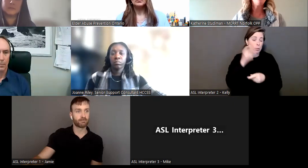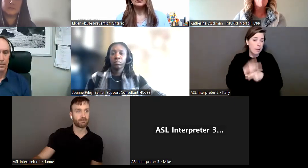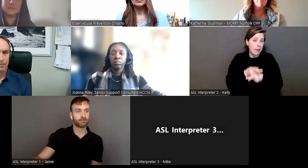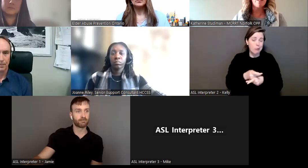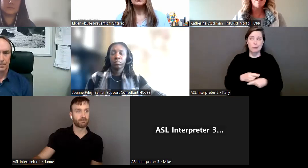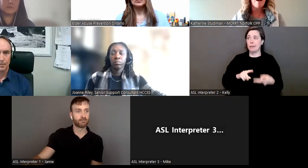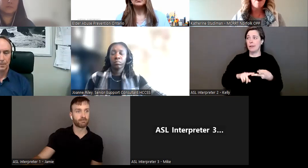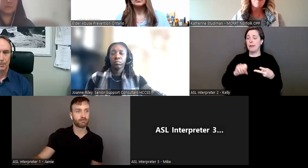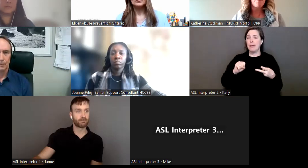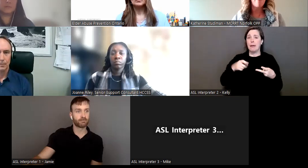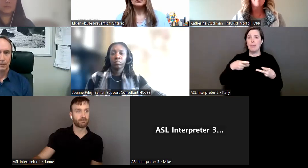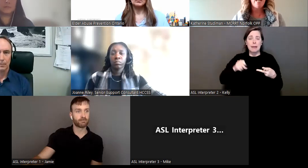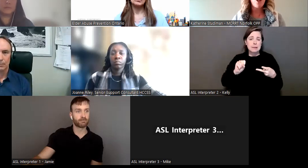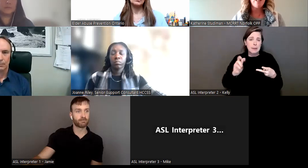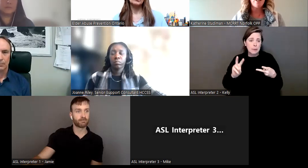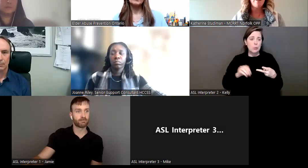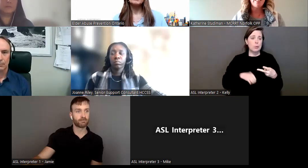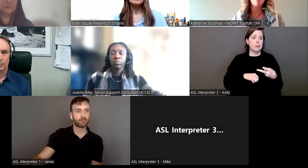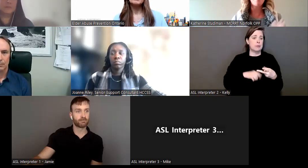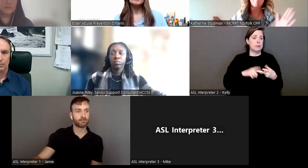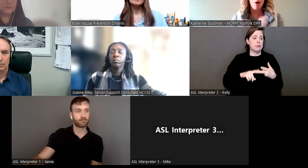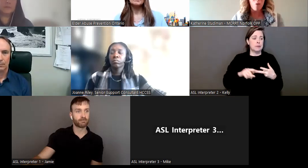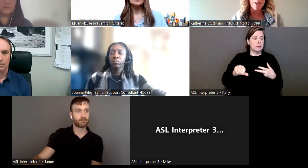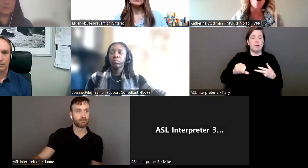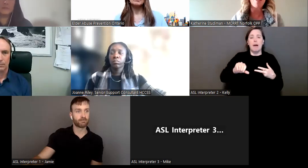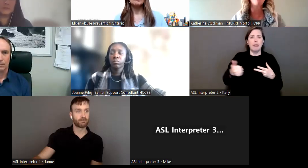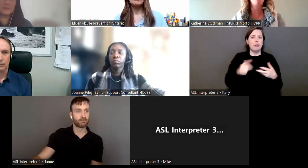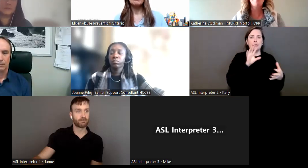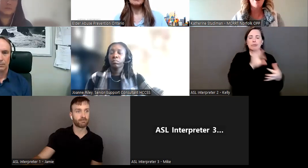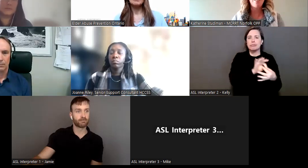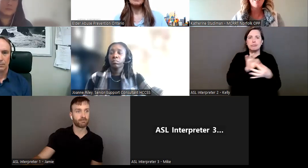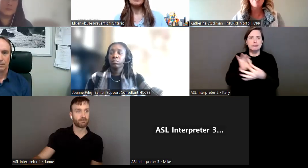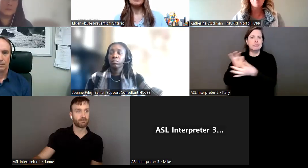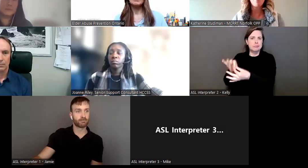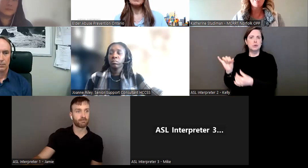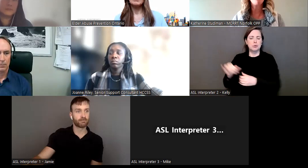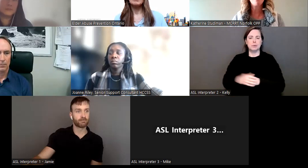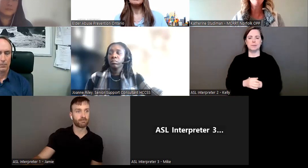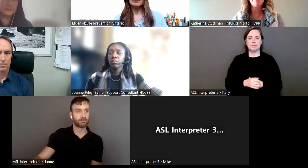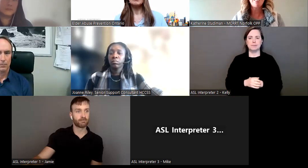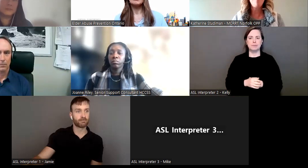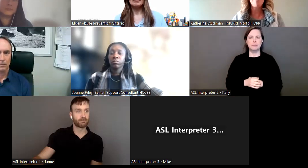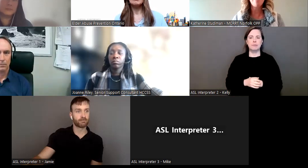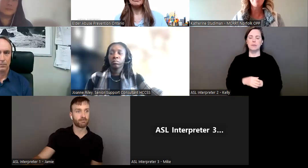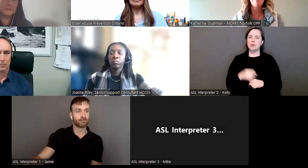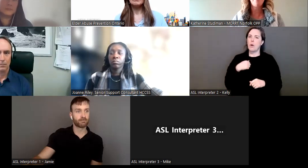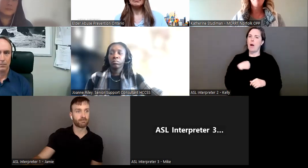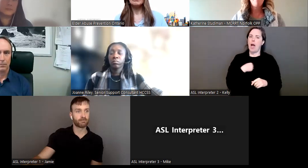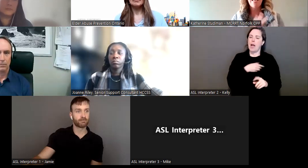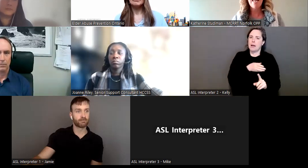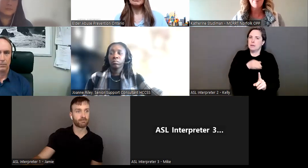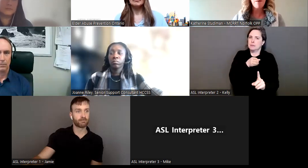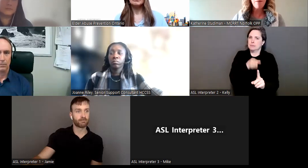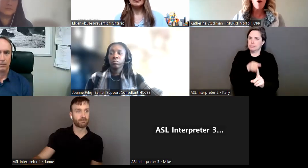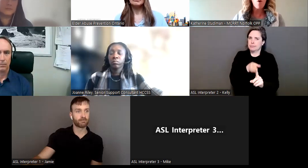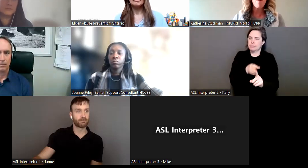they do all those other connection to services. My one go-to is our geriatric services team, because then if